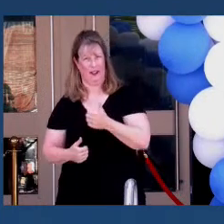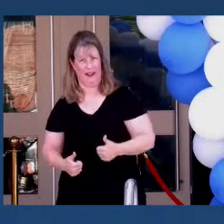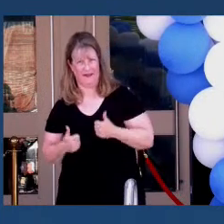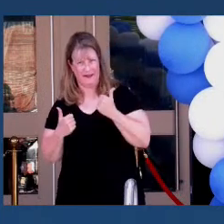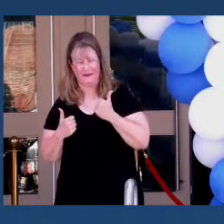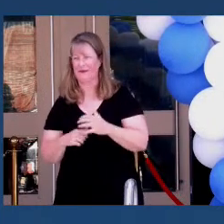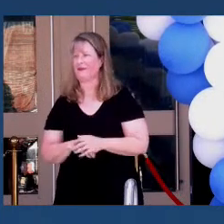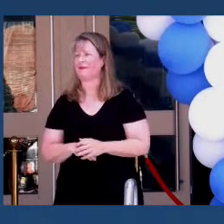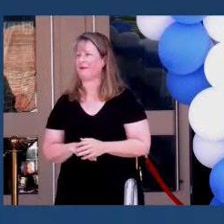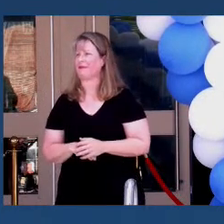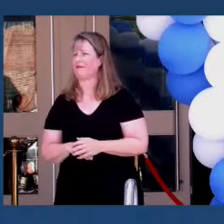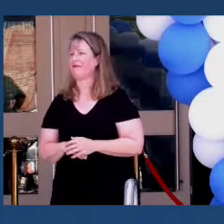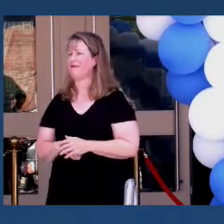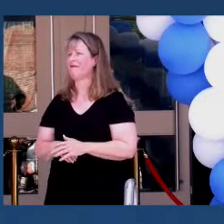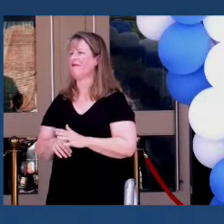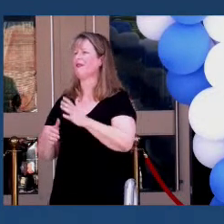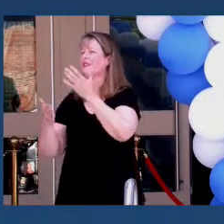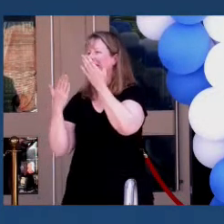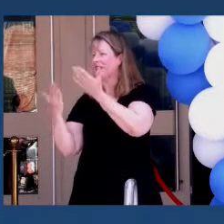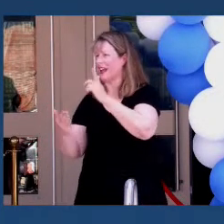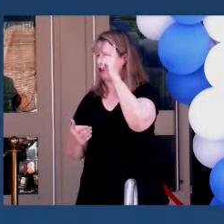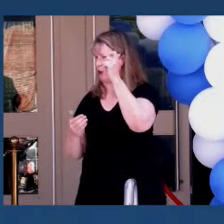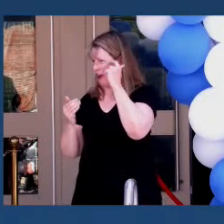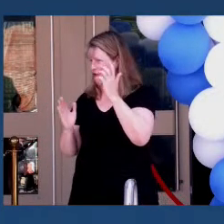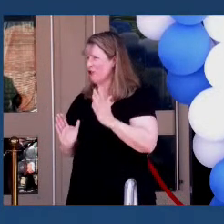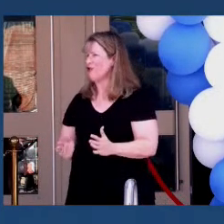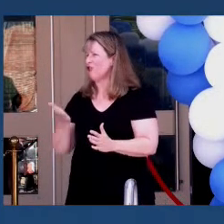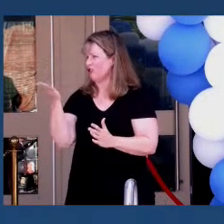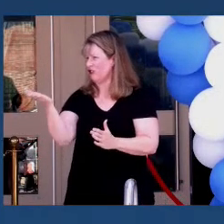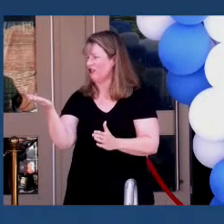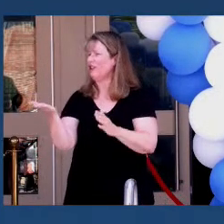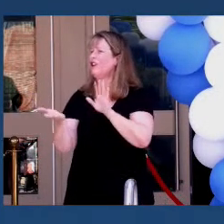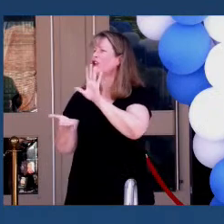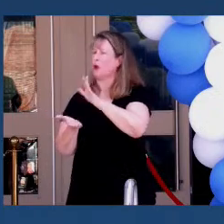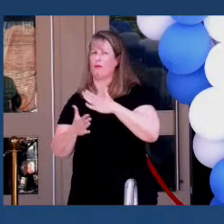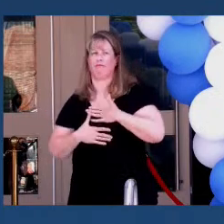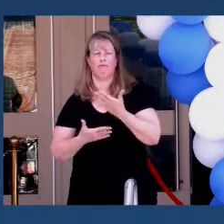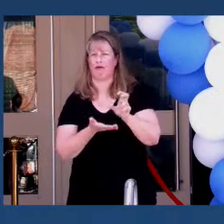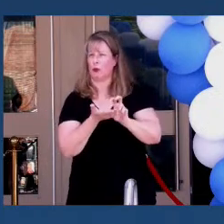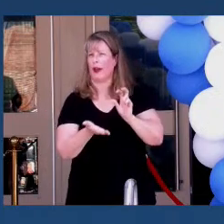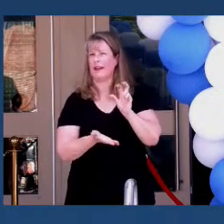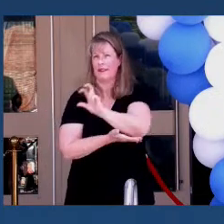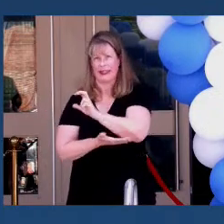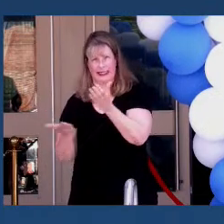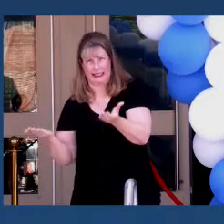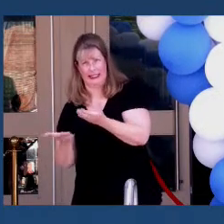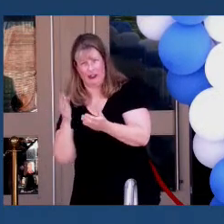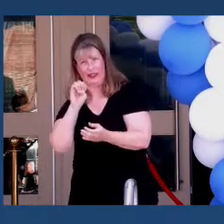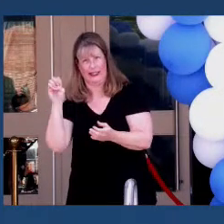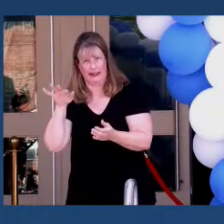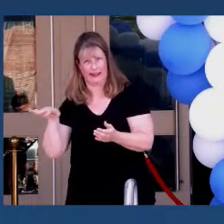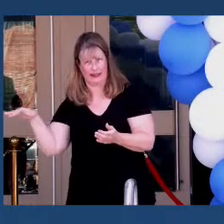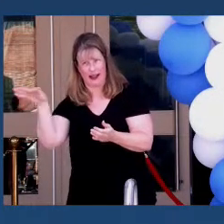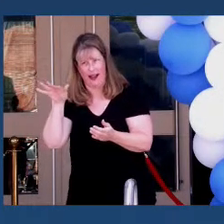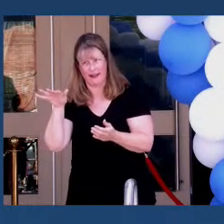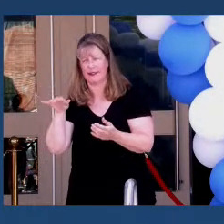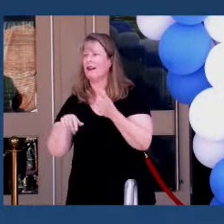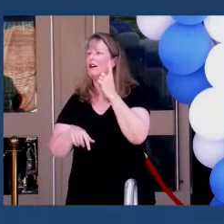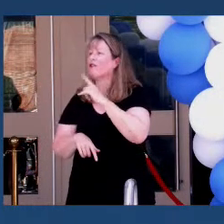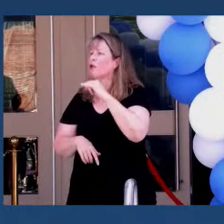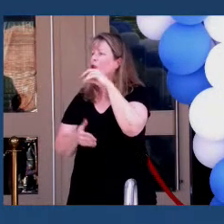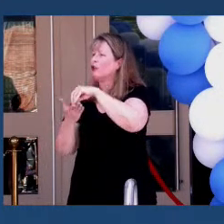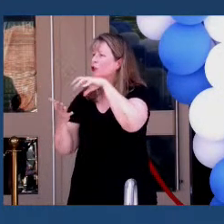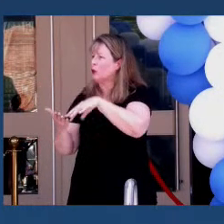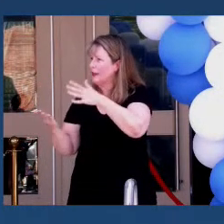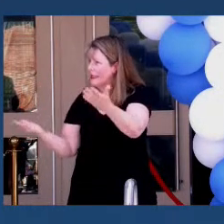And thank you, Governor John Carney, for your investment on Wilmington's East Side, to the kids of the East